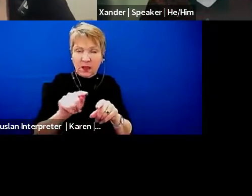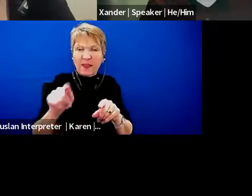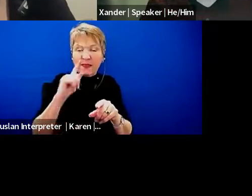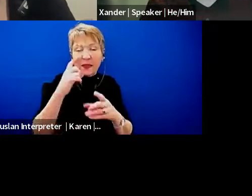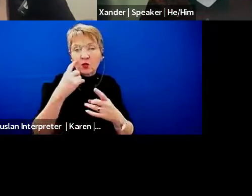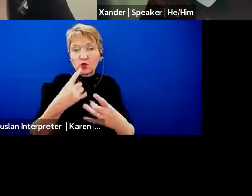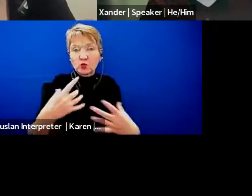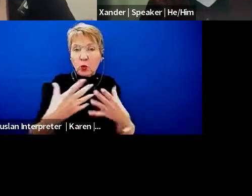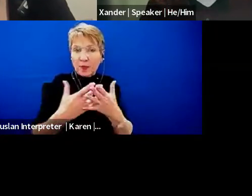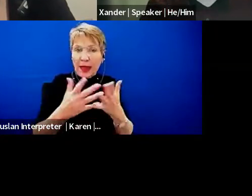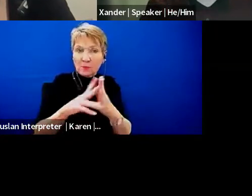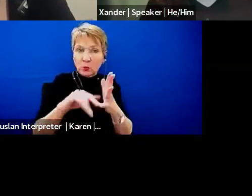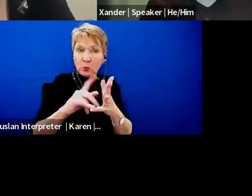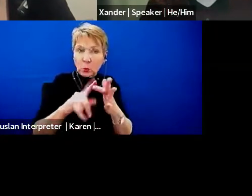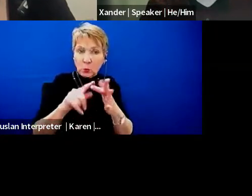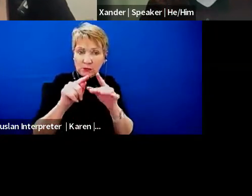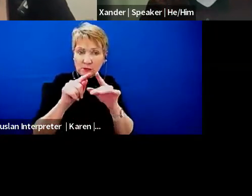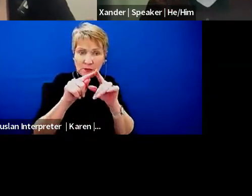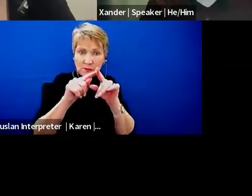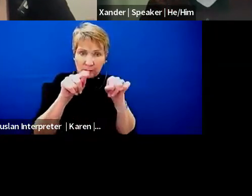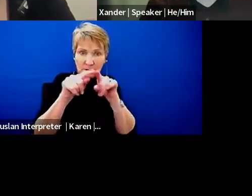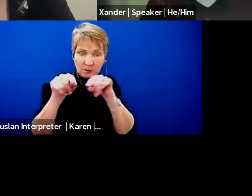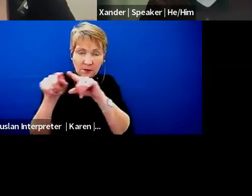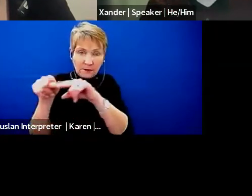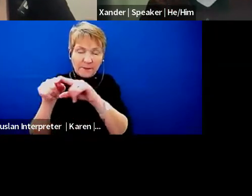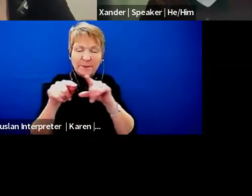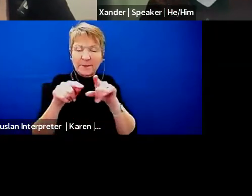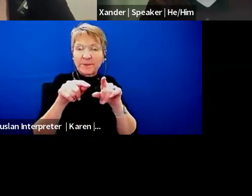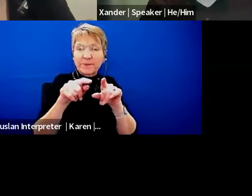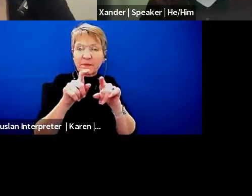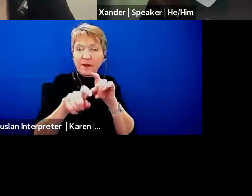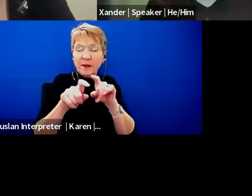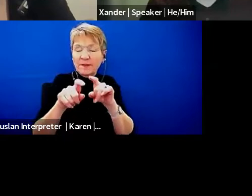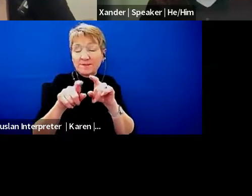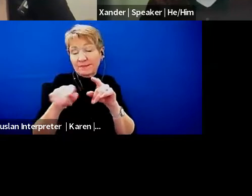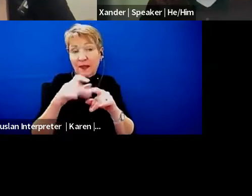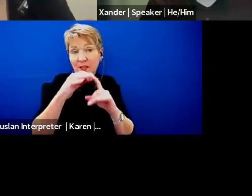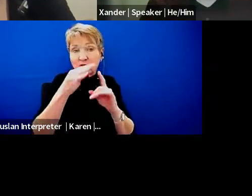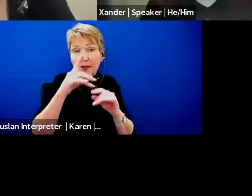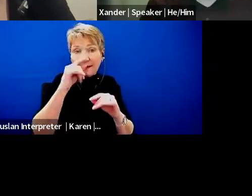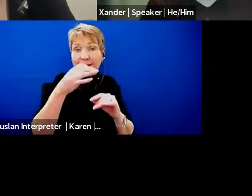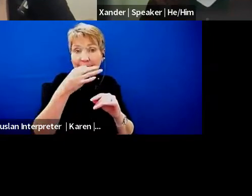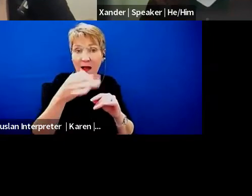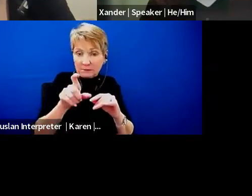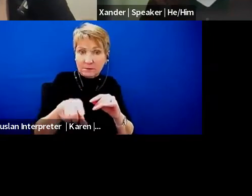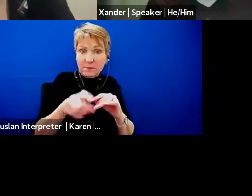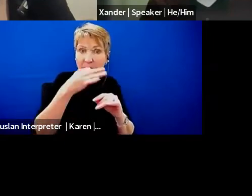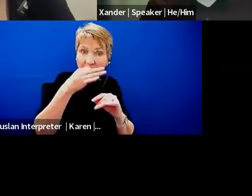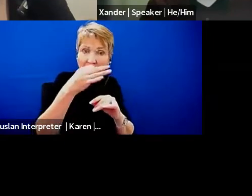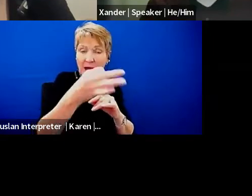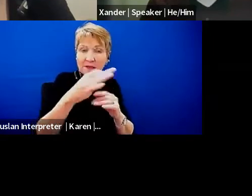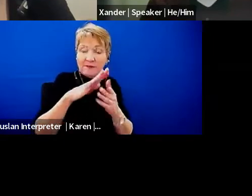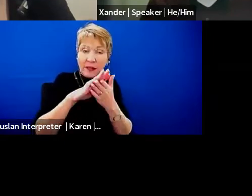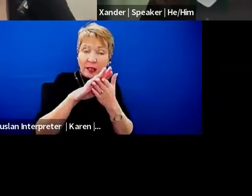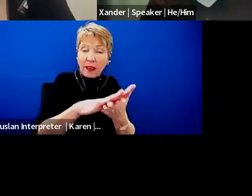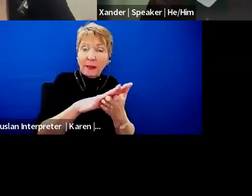that means. And that we've seen a huge difference in those kids asking for help in multiple situations.